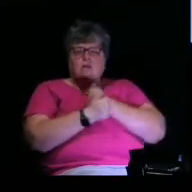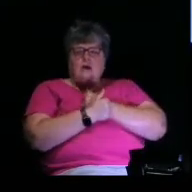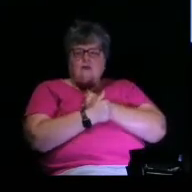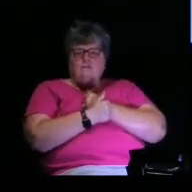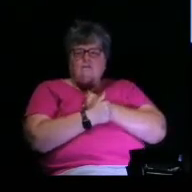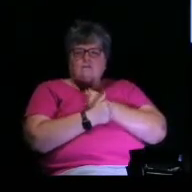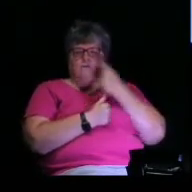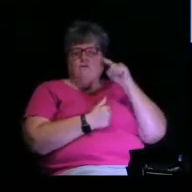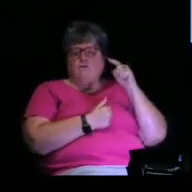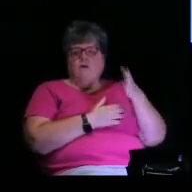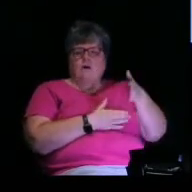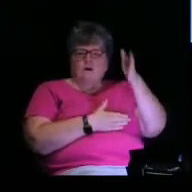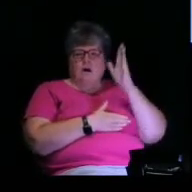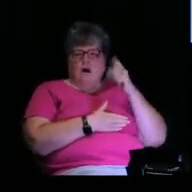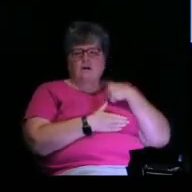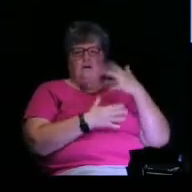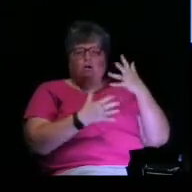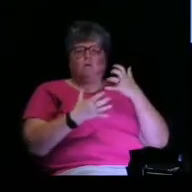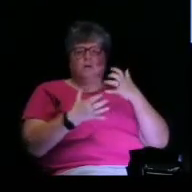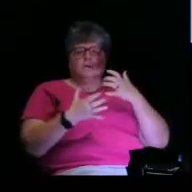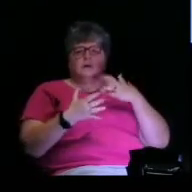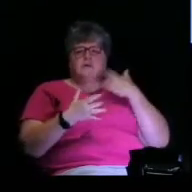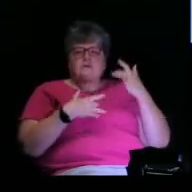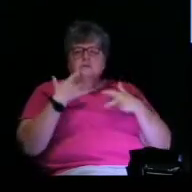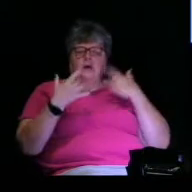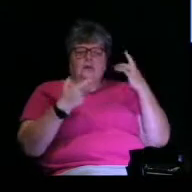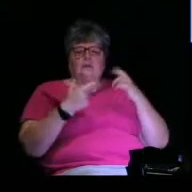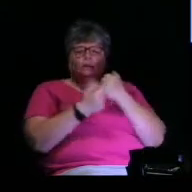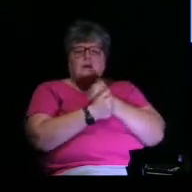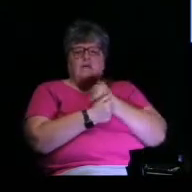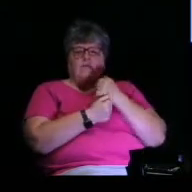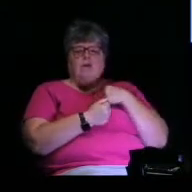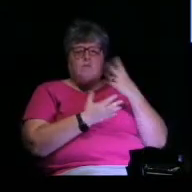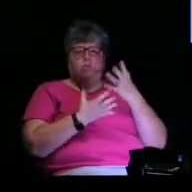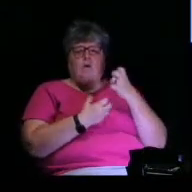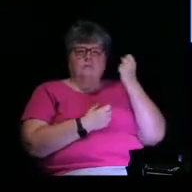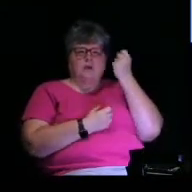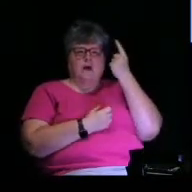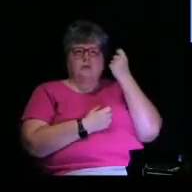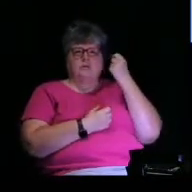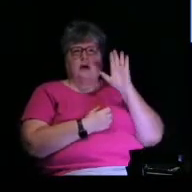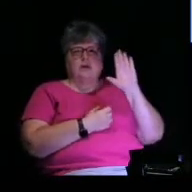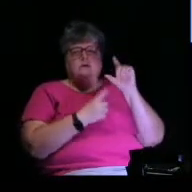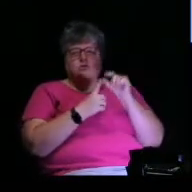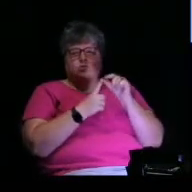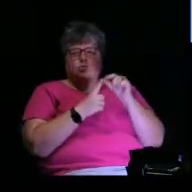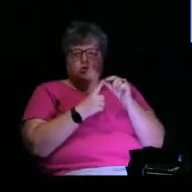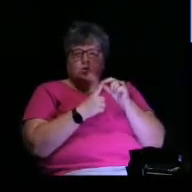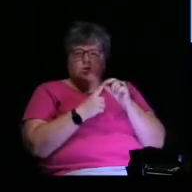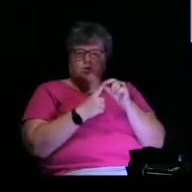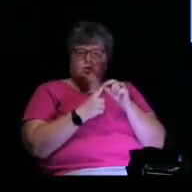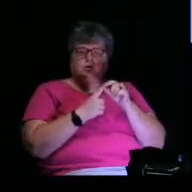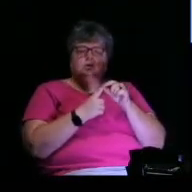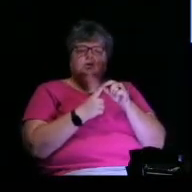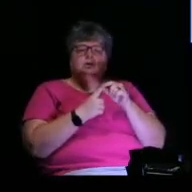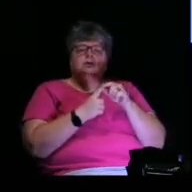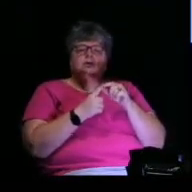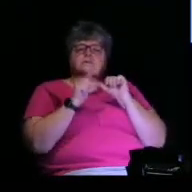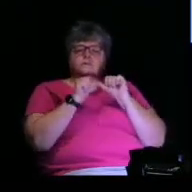more. I want to have a relationship with Him, a better understanding of His Word, a sustaining prayer life, and a heart of